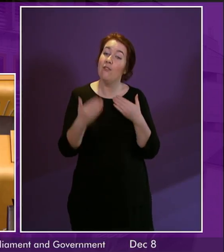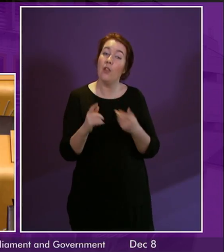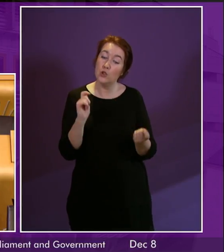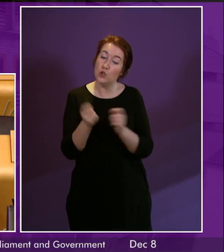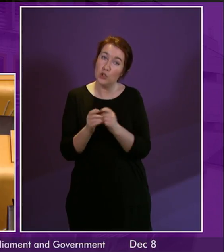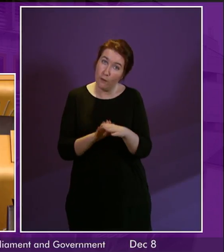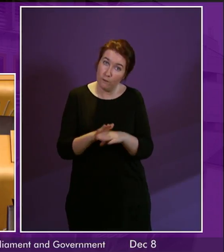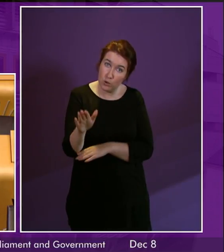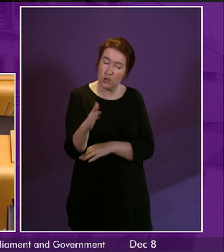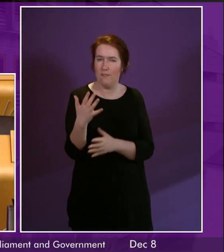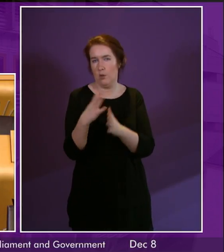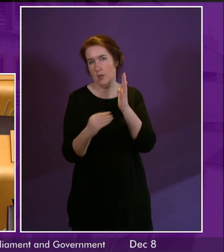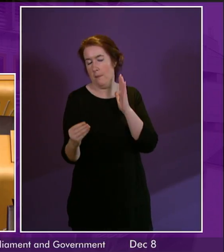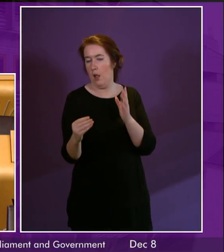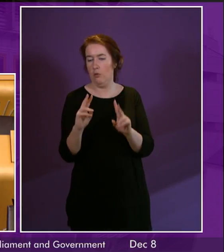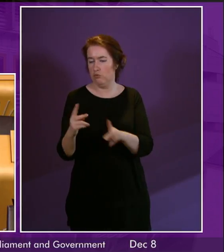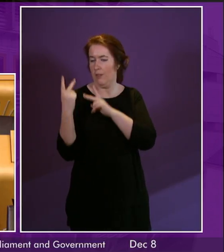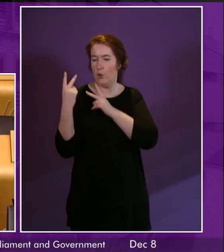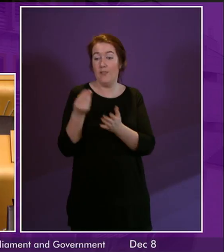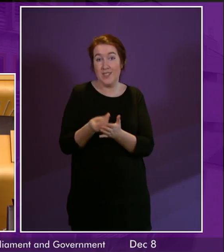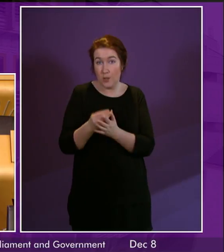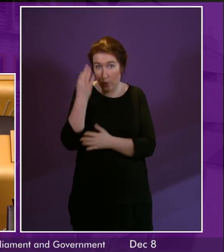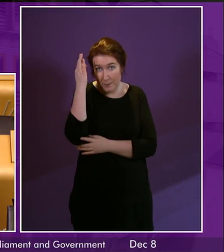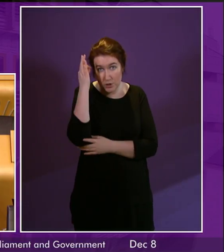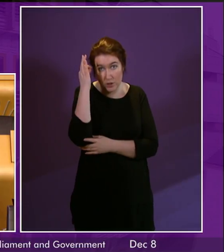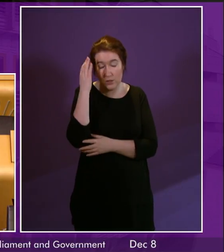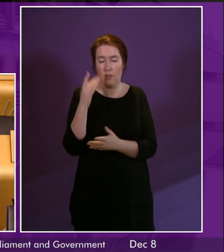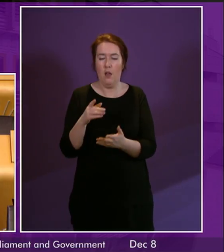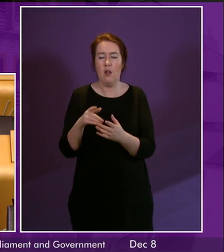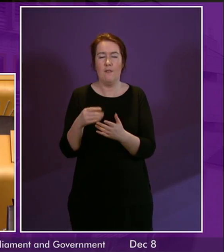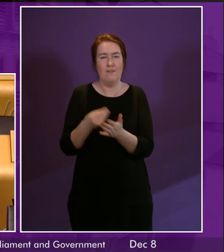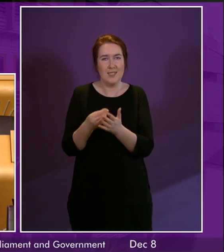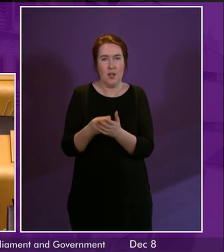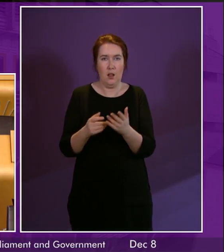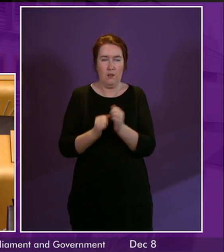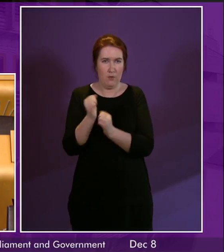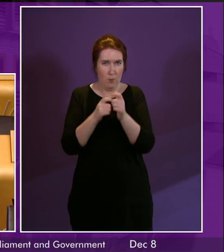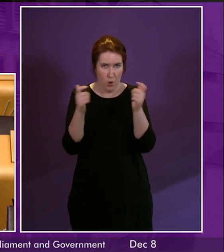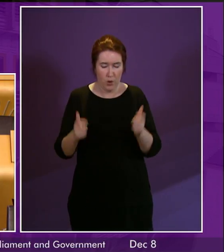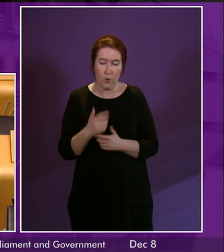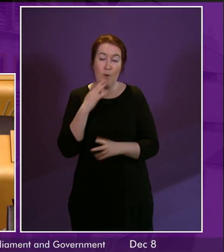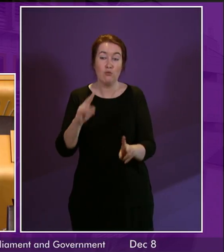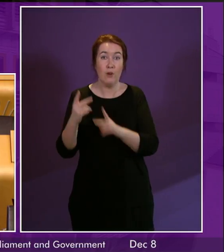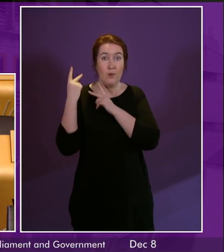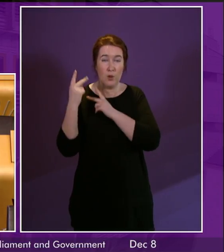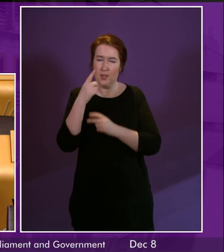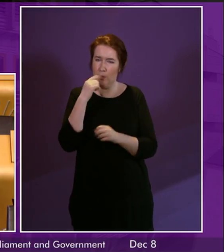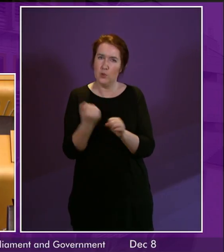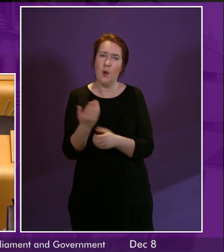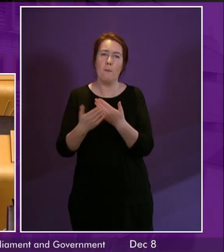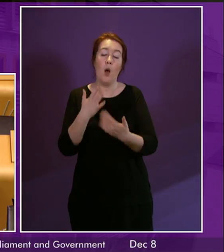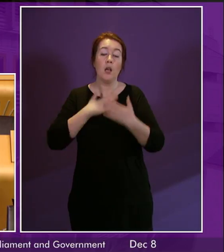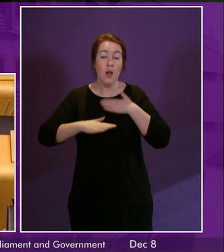in future, for example, reviewing the Fiscal Commission, the Fiscal Framework, when that comes due for review, we do it in a more